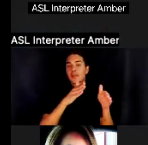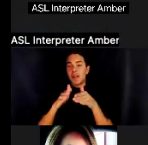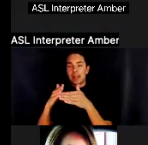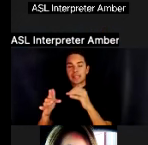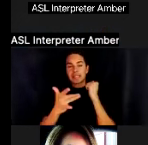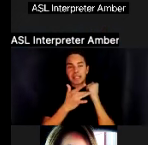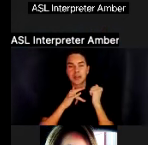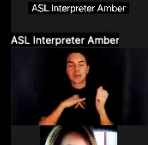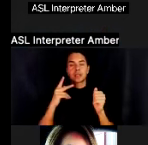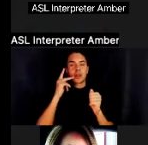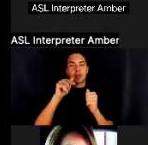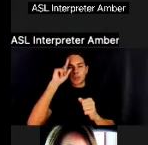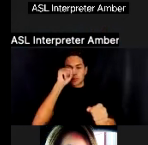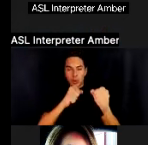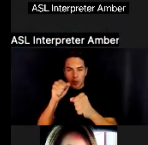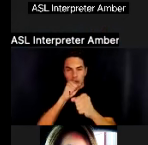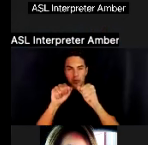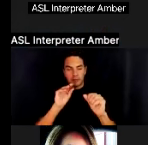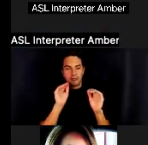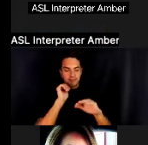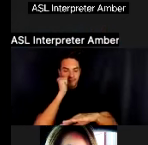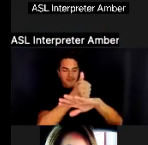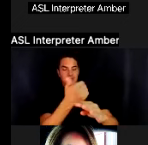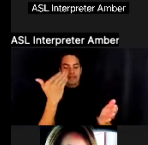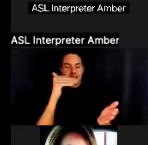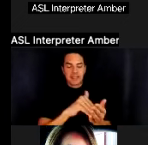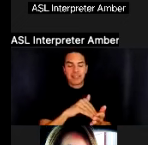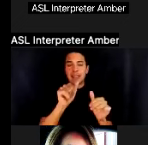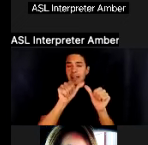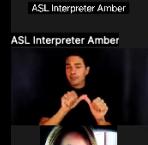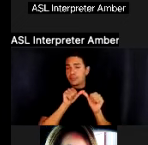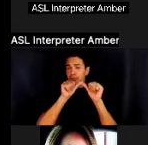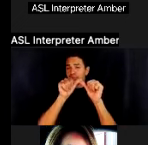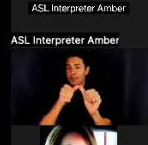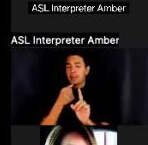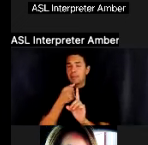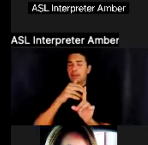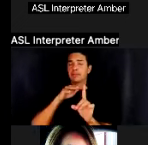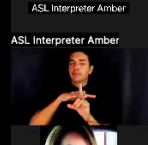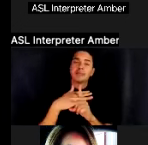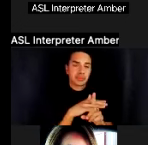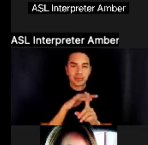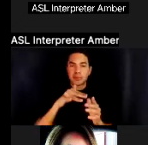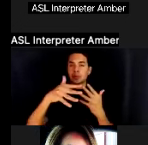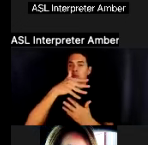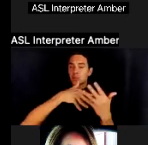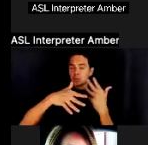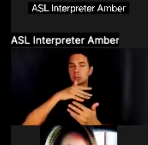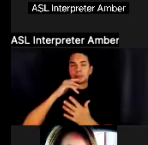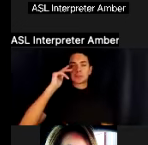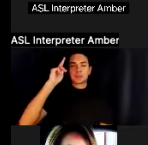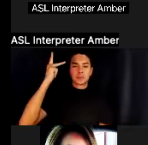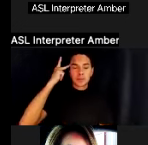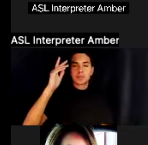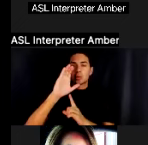that strategy employed again. And it's had a lasting impact on the social, political, and